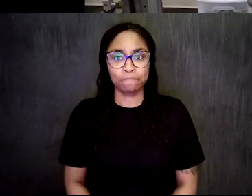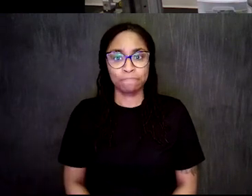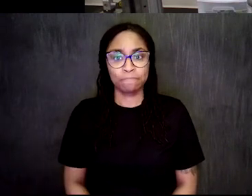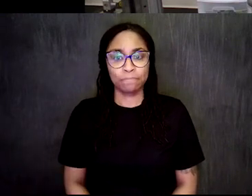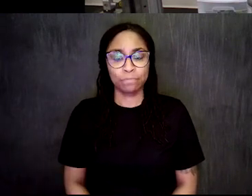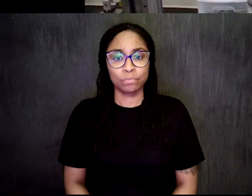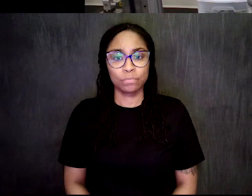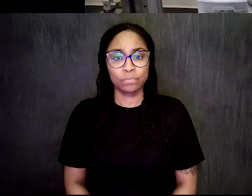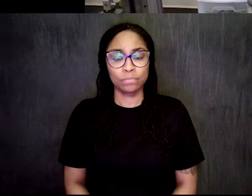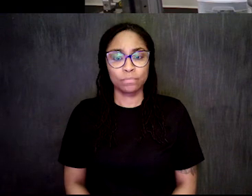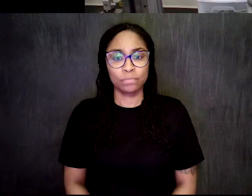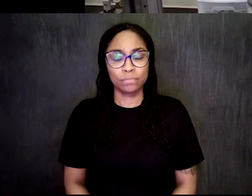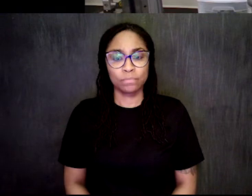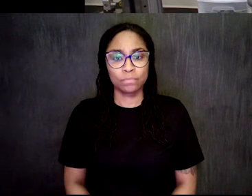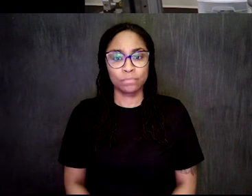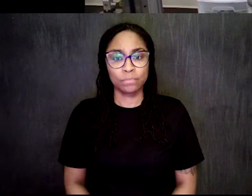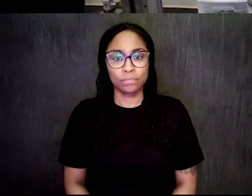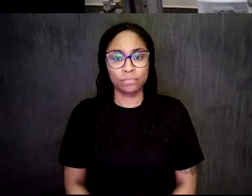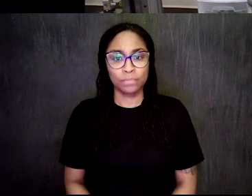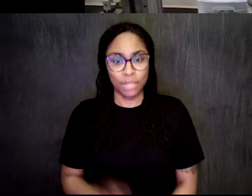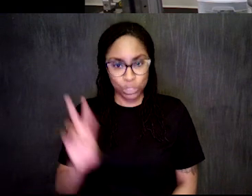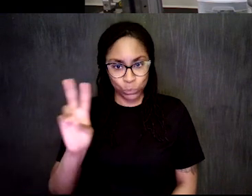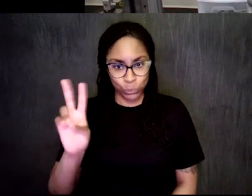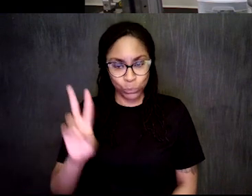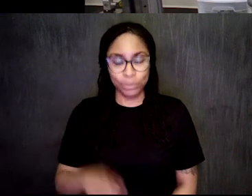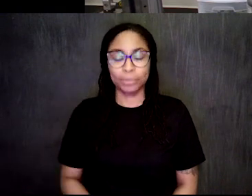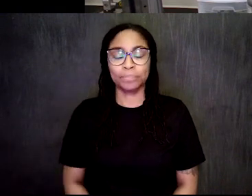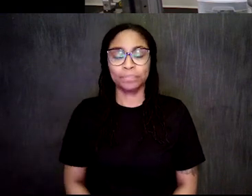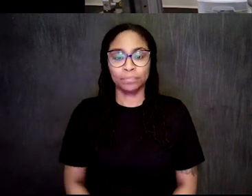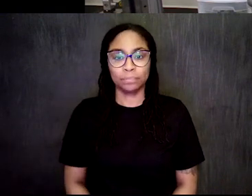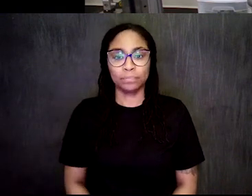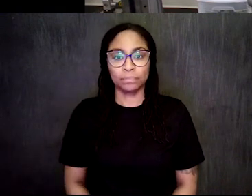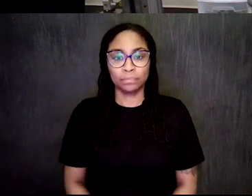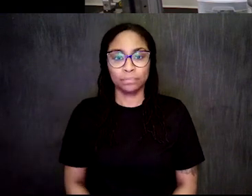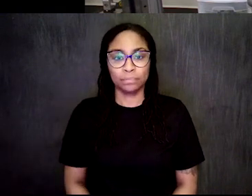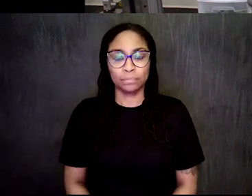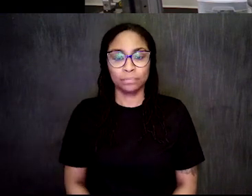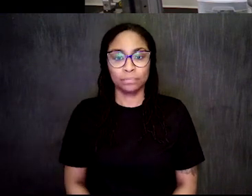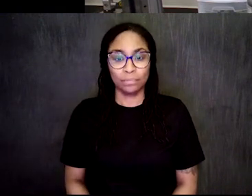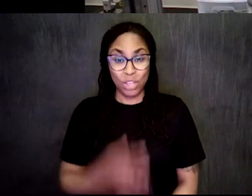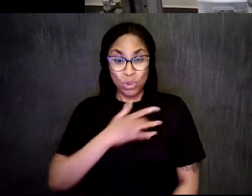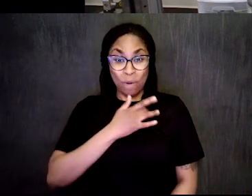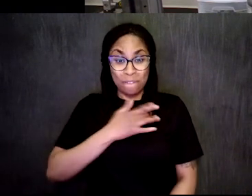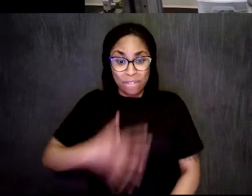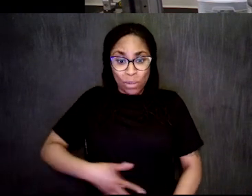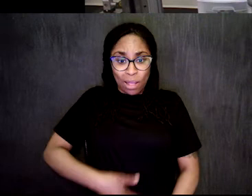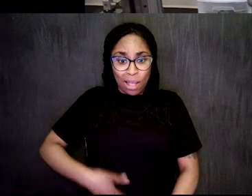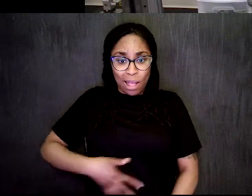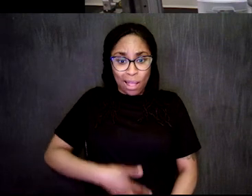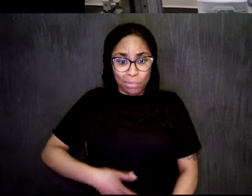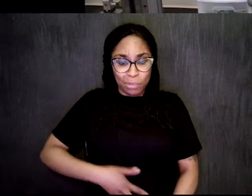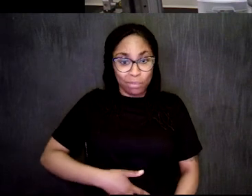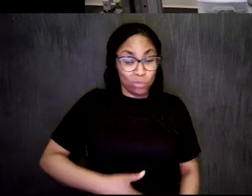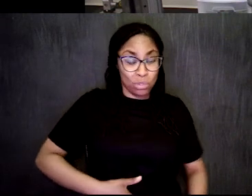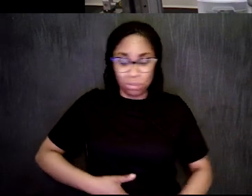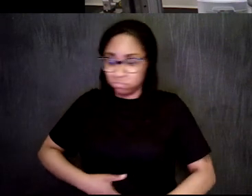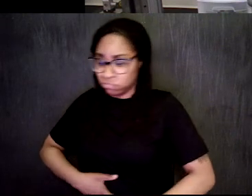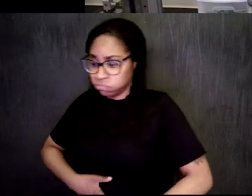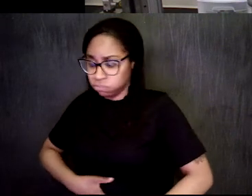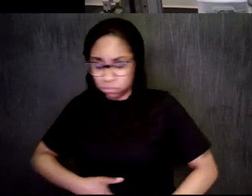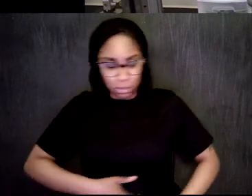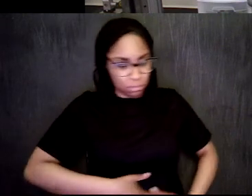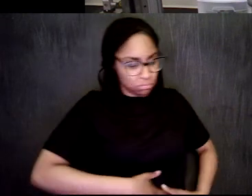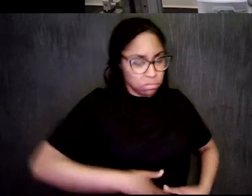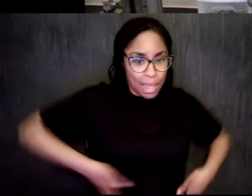other side, twist, reach, 2. There you go, big rotation. You're gonna feel the abdomen engage to get